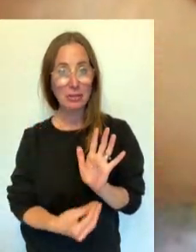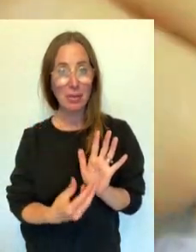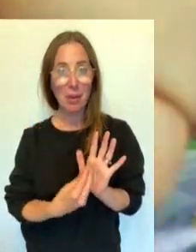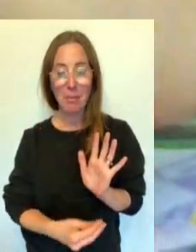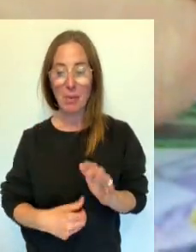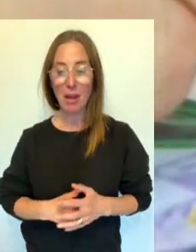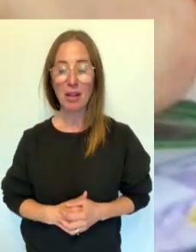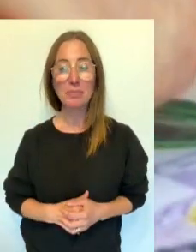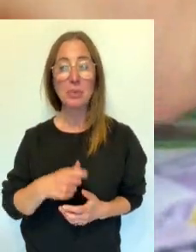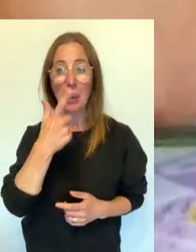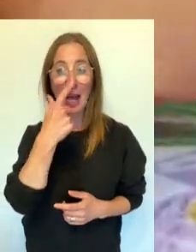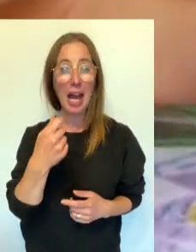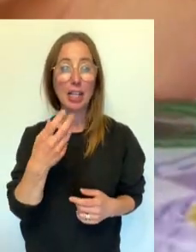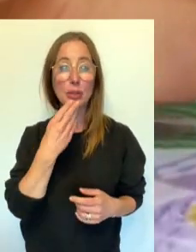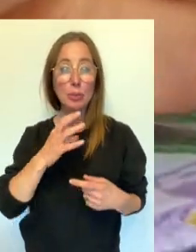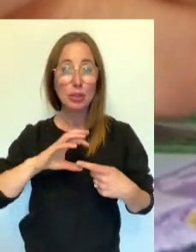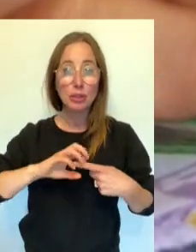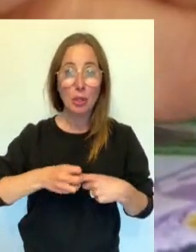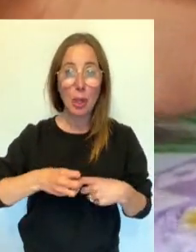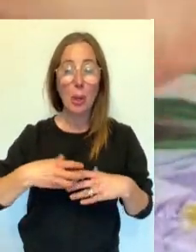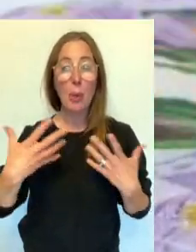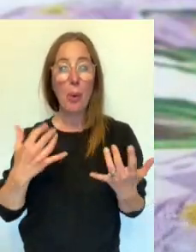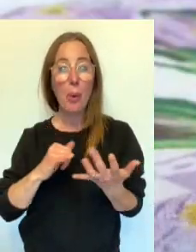because it works with shells as well.